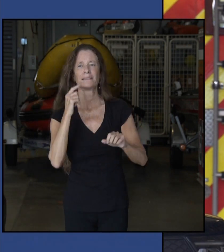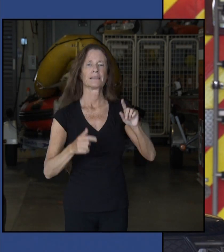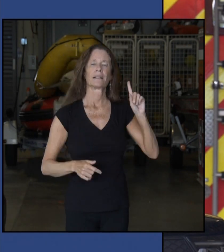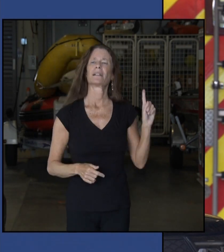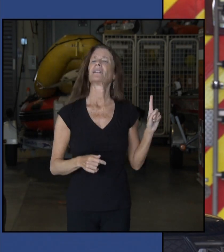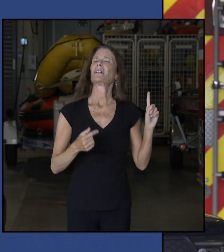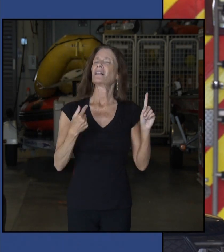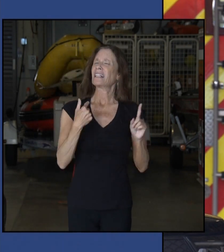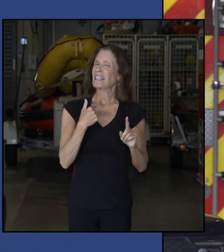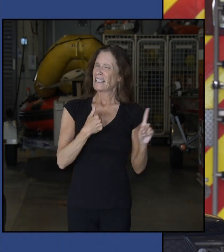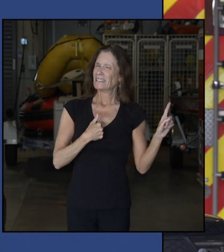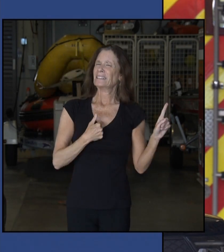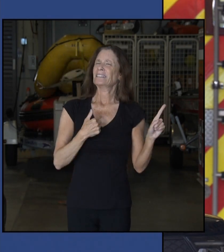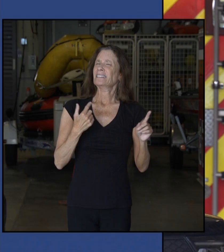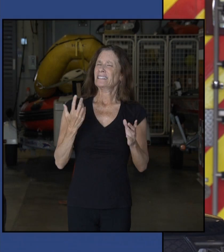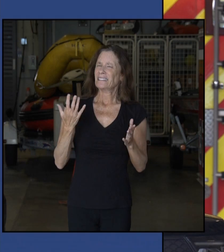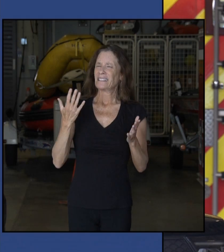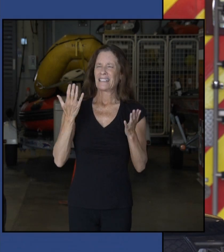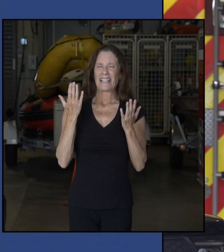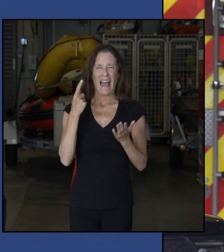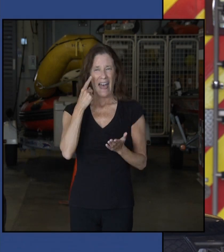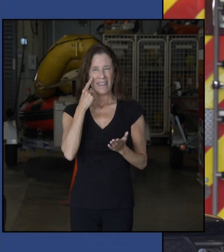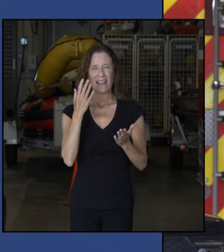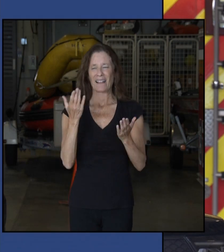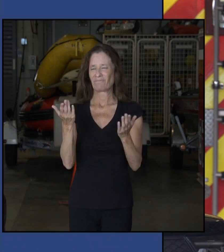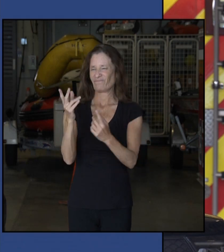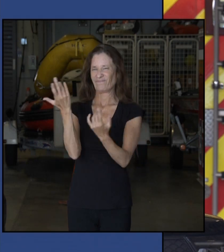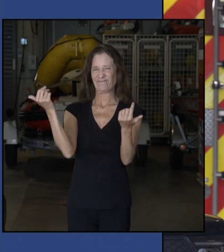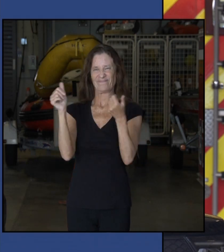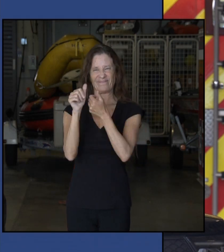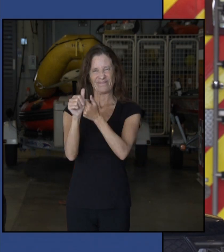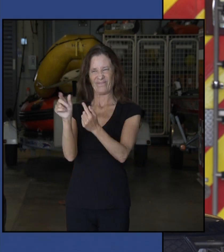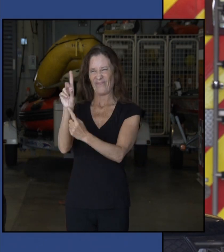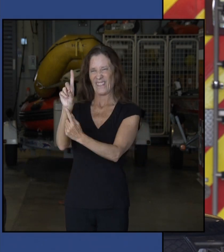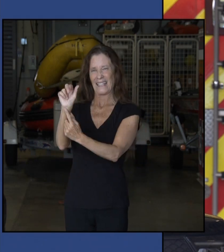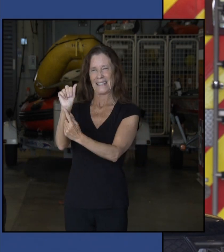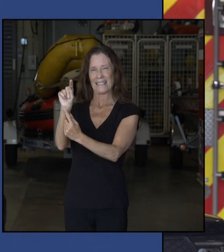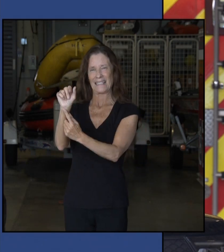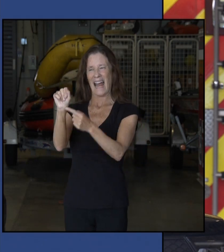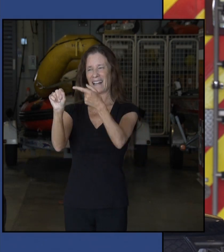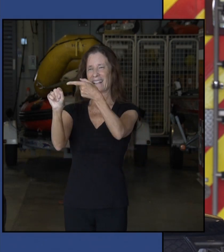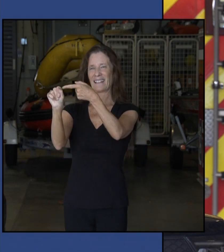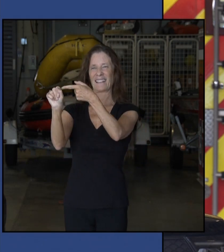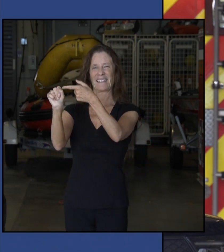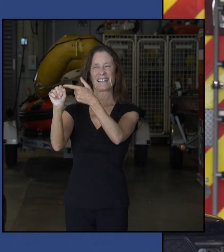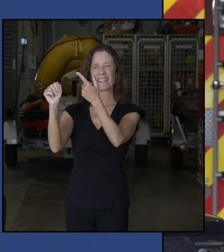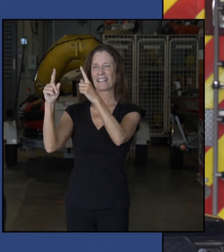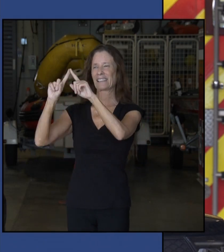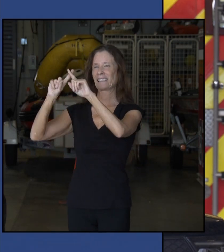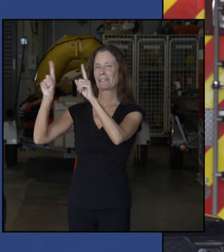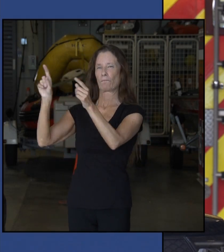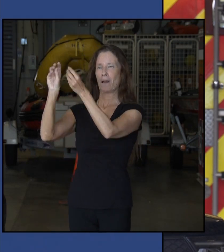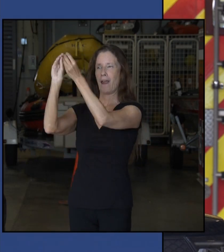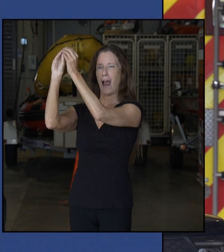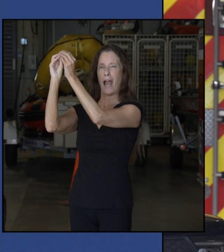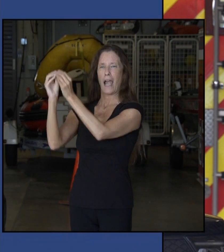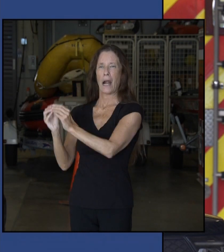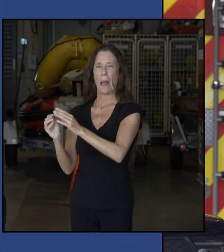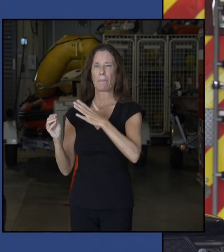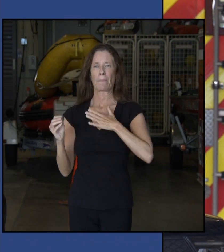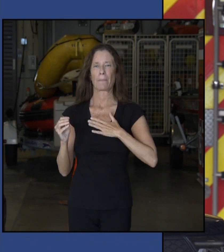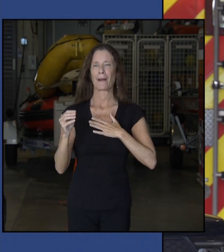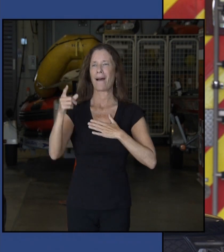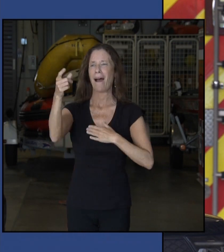how the data is reported in each individual database, and which is different. And I think the hospitals are still learning how to use the